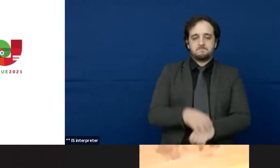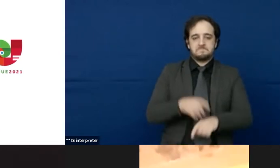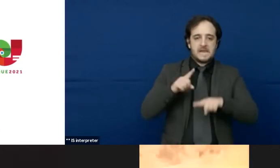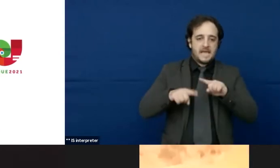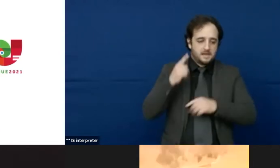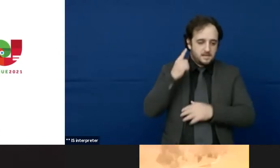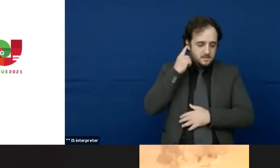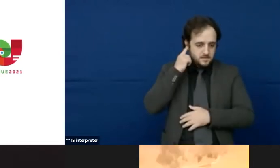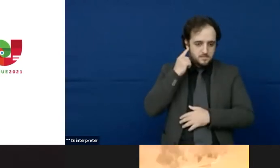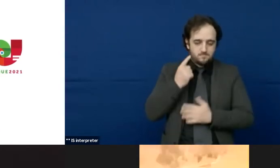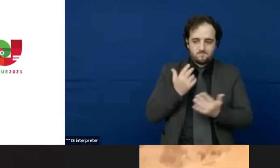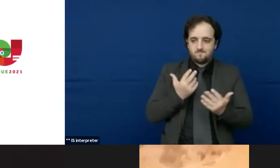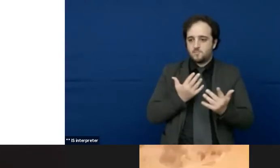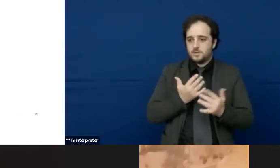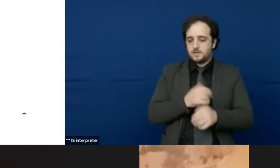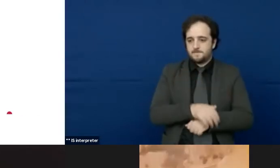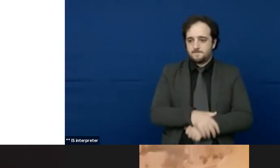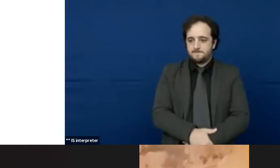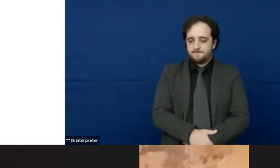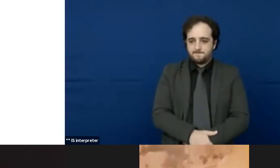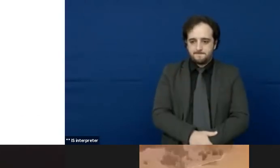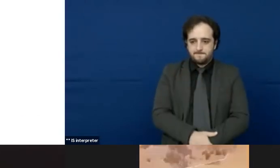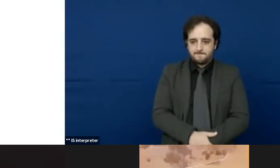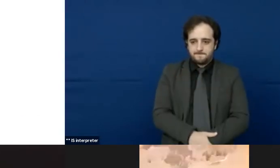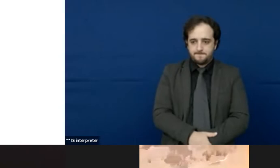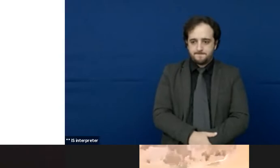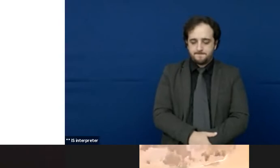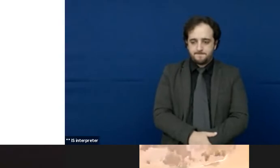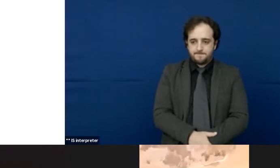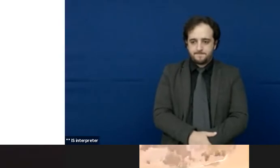make the connection with us, including that for survivors.